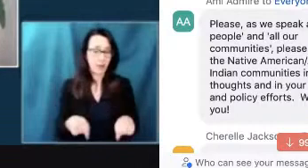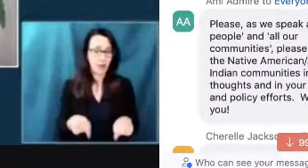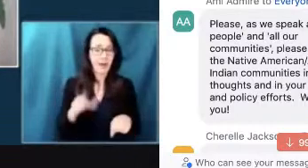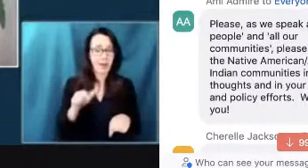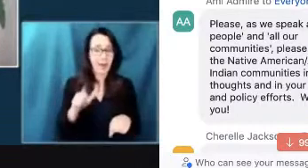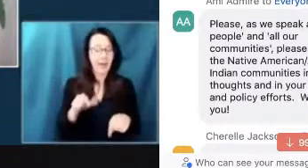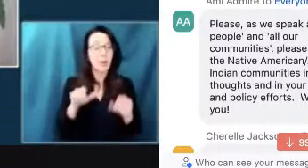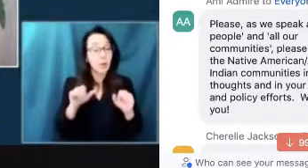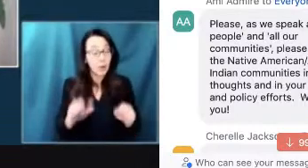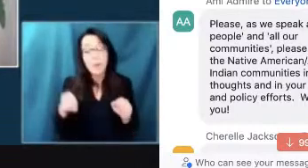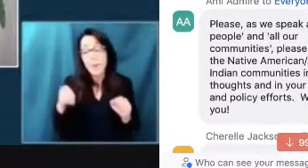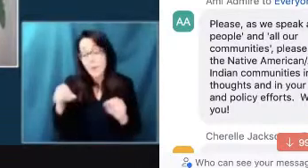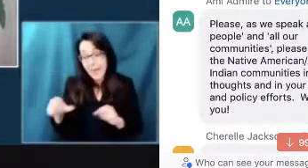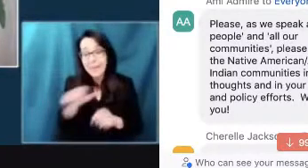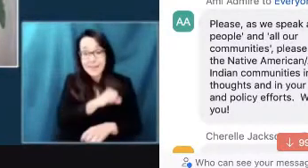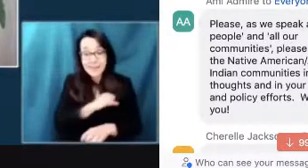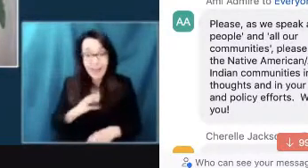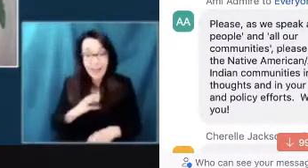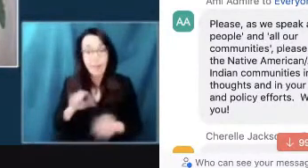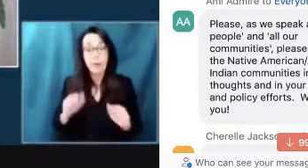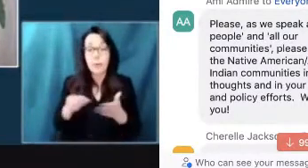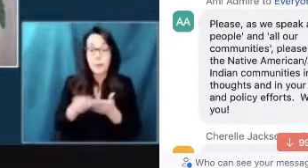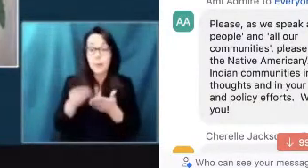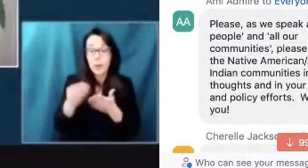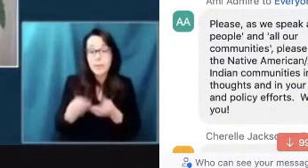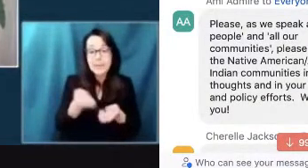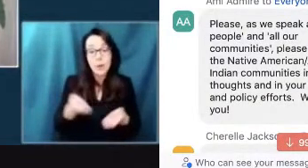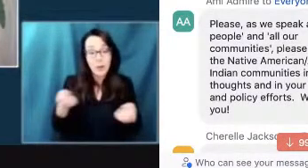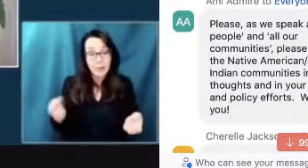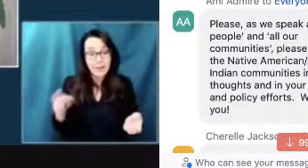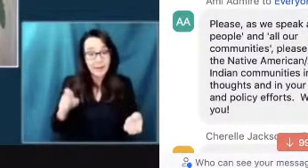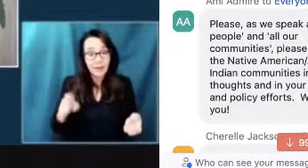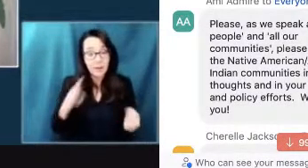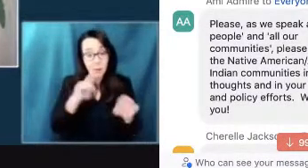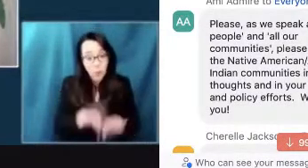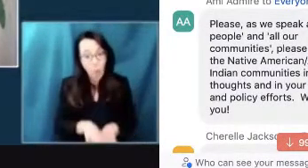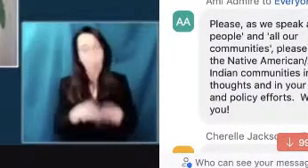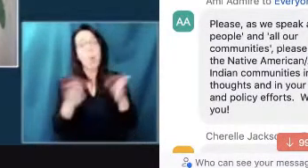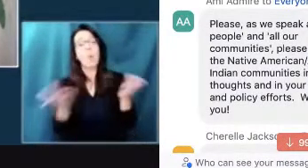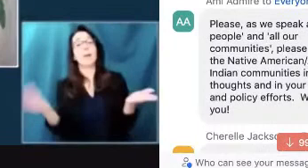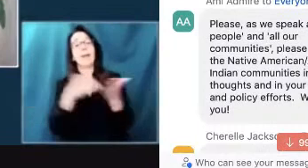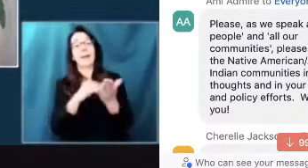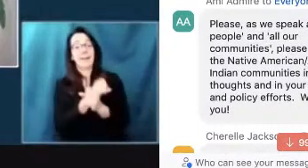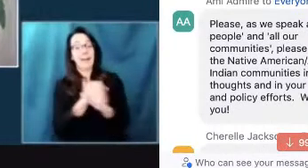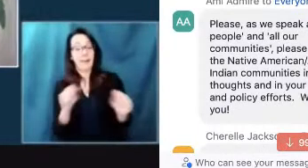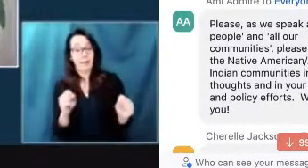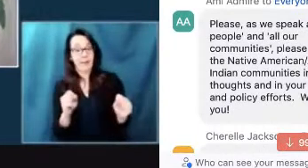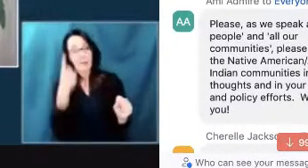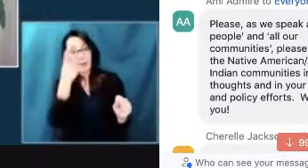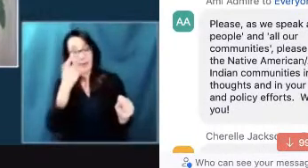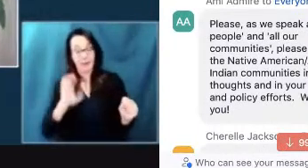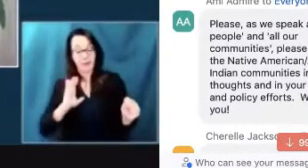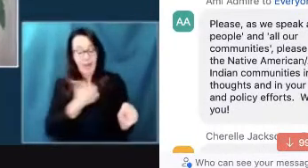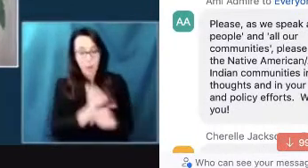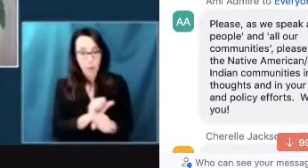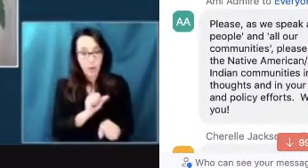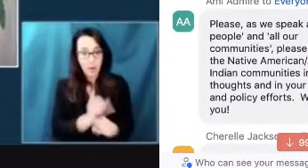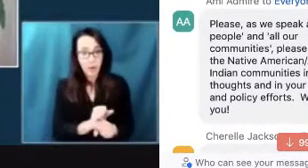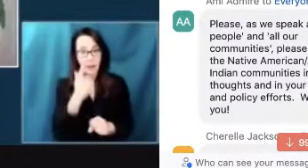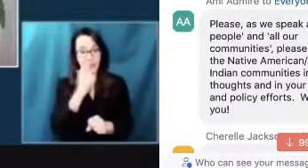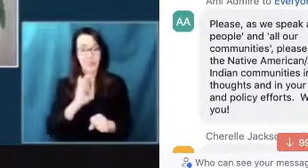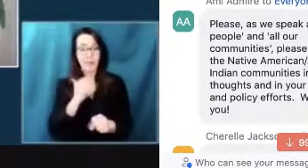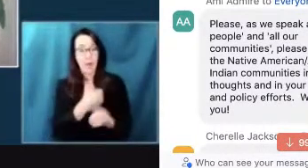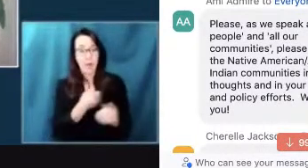purchase the equipment necessary to reopen safely because of our work and advocacy. The 4 million small businesses